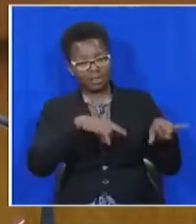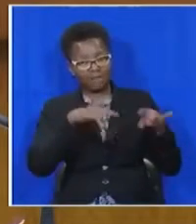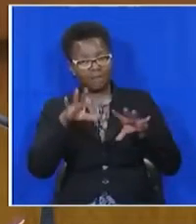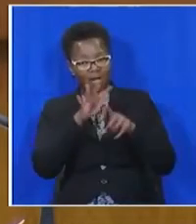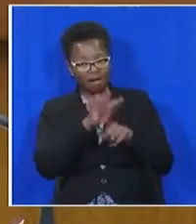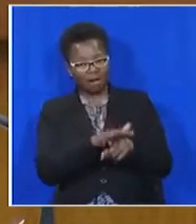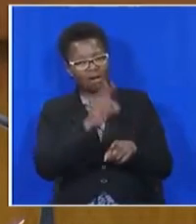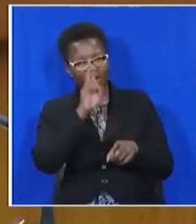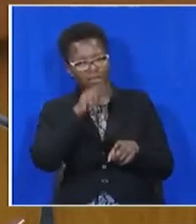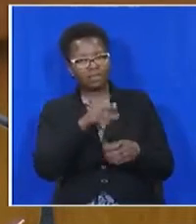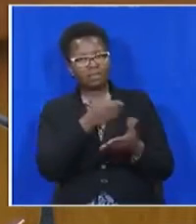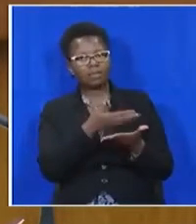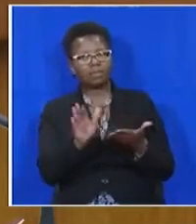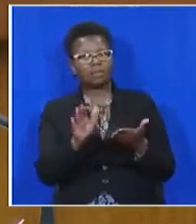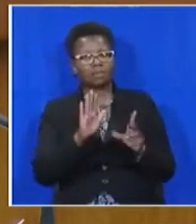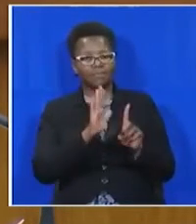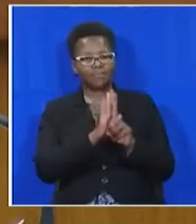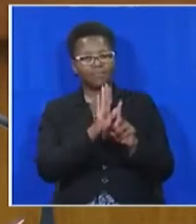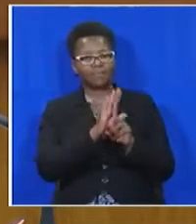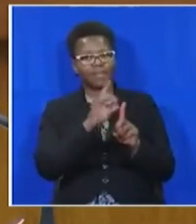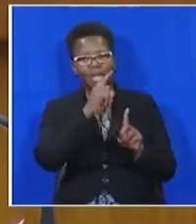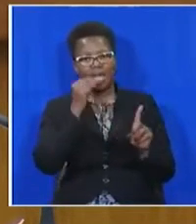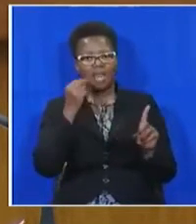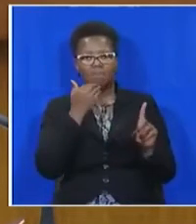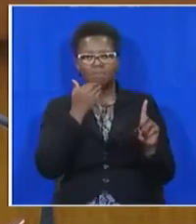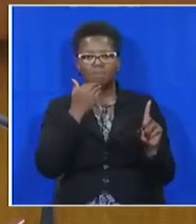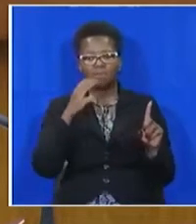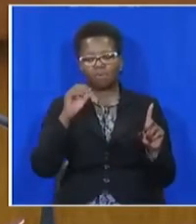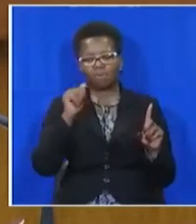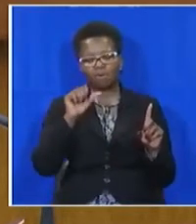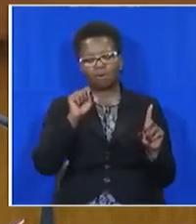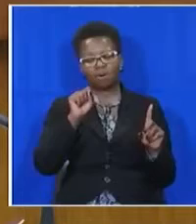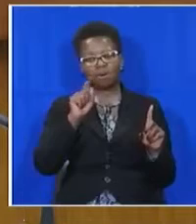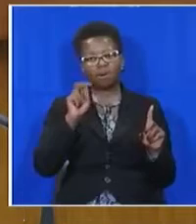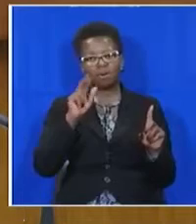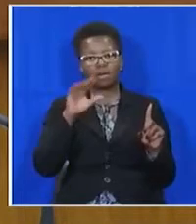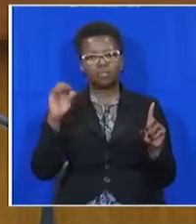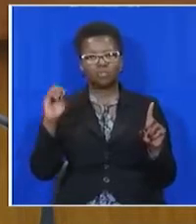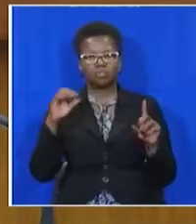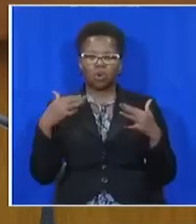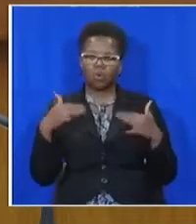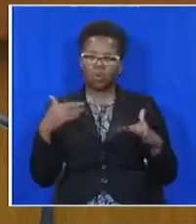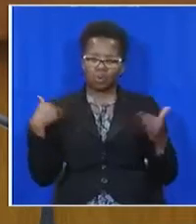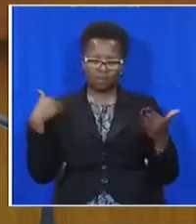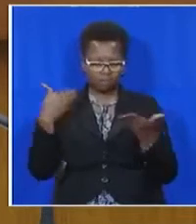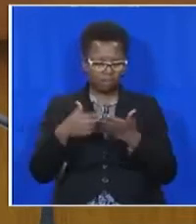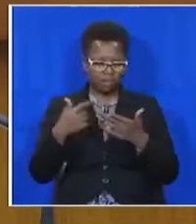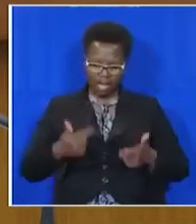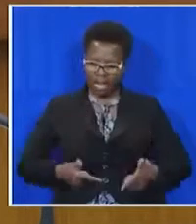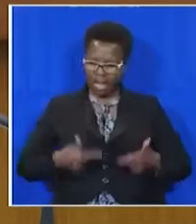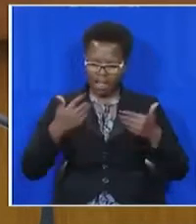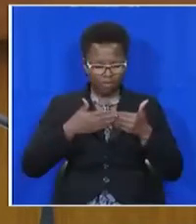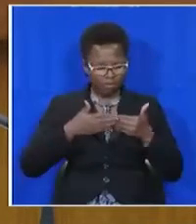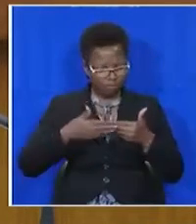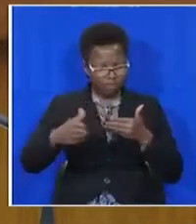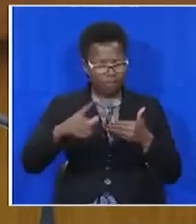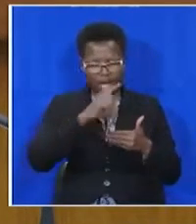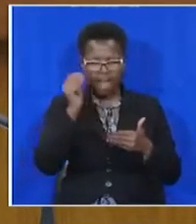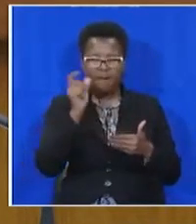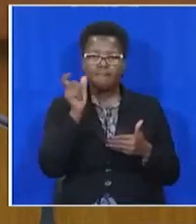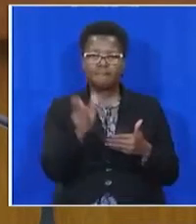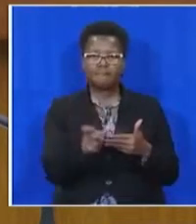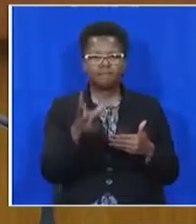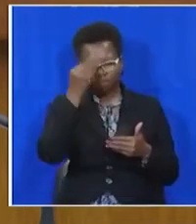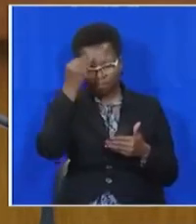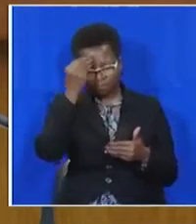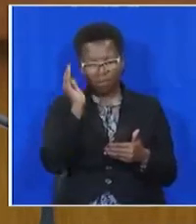of Commandant Fidel Castro is the name of a revolutionary that will live forever. The revolutionary